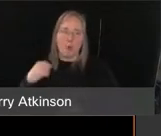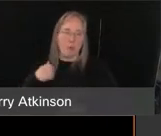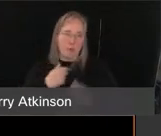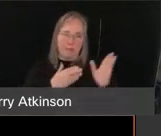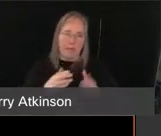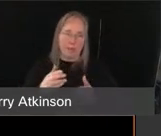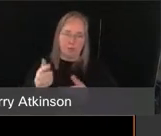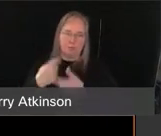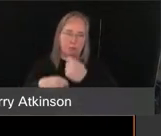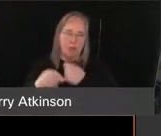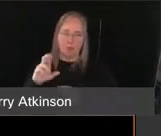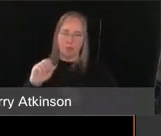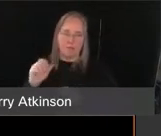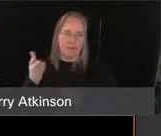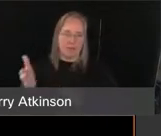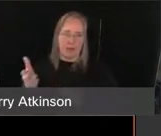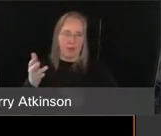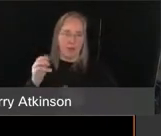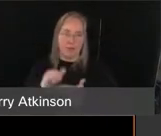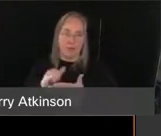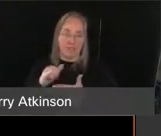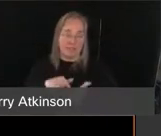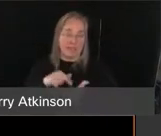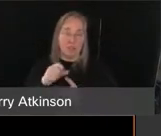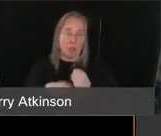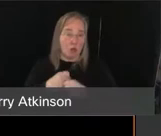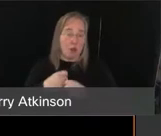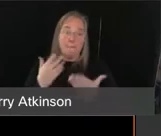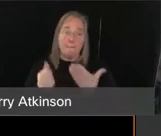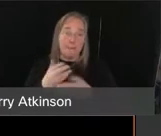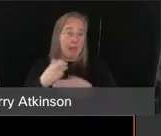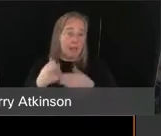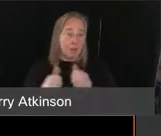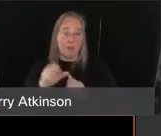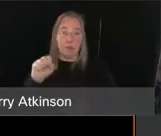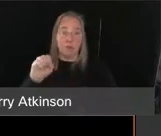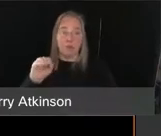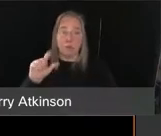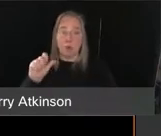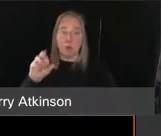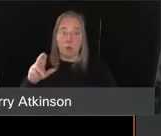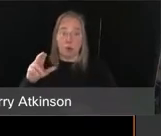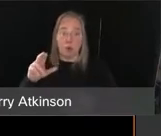It may wind up with solar panels on top of that once we get done with the roofing.